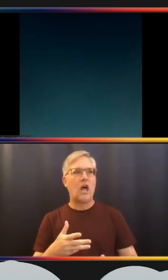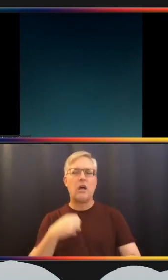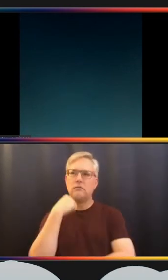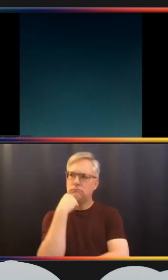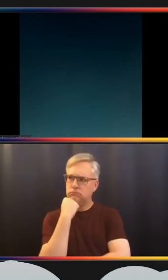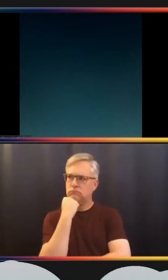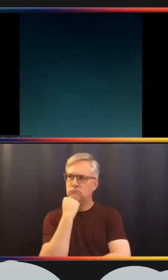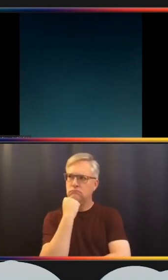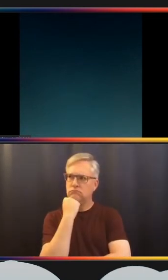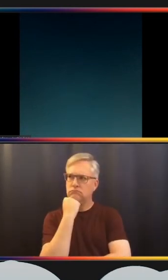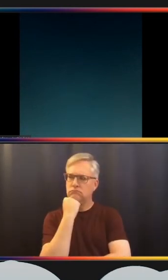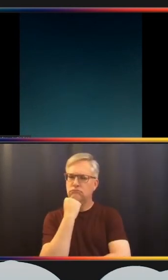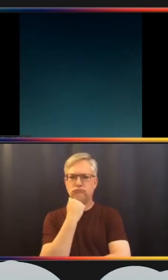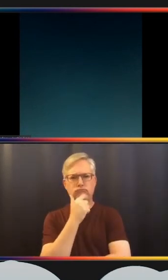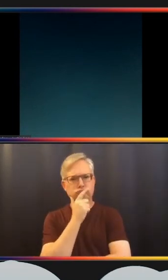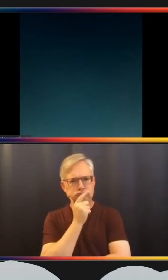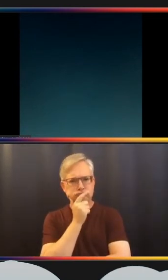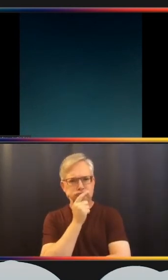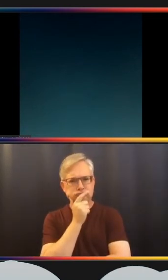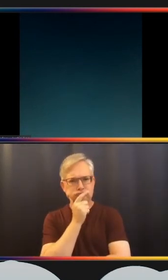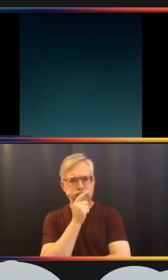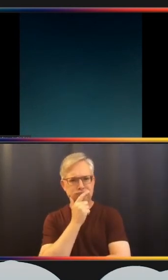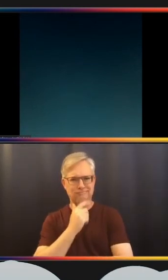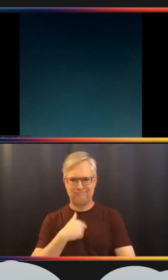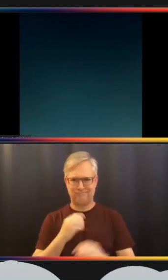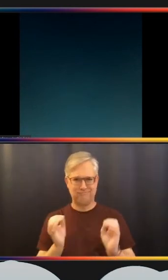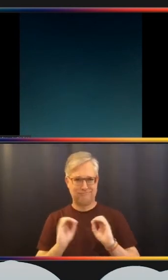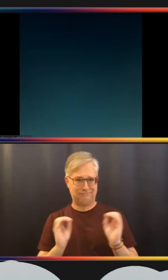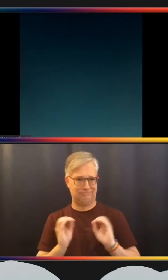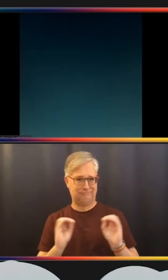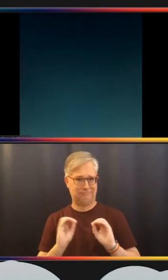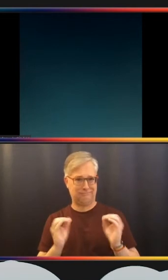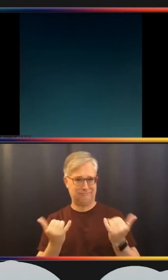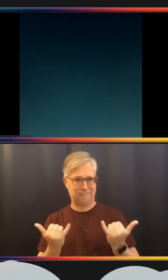I don't think I have one right now. You don't?